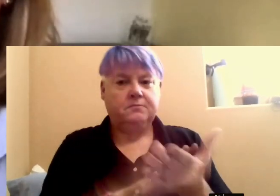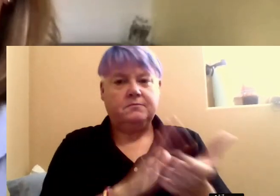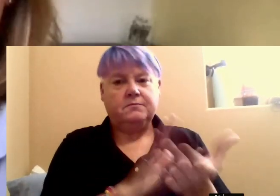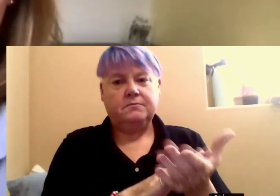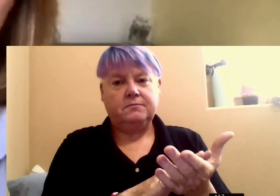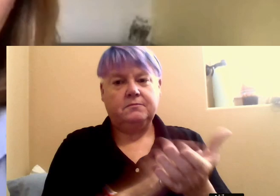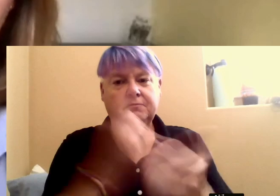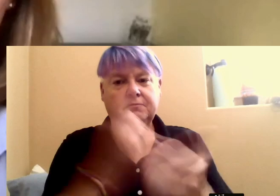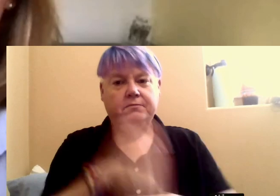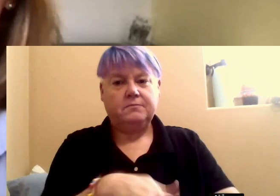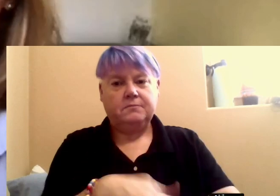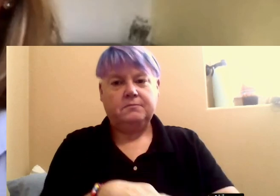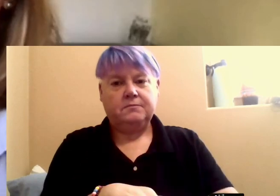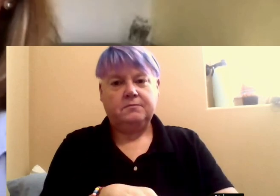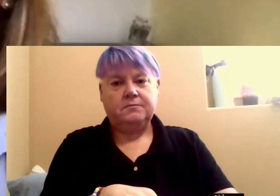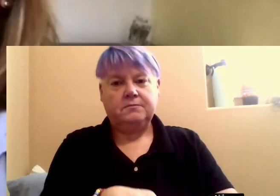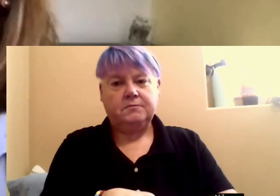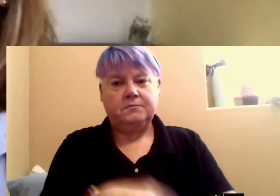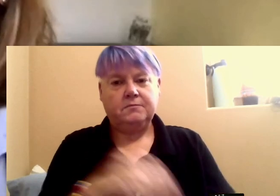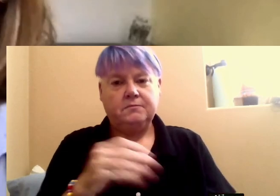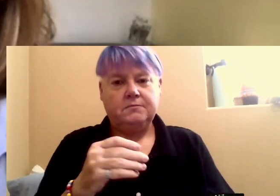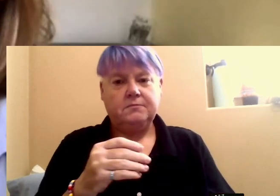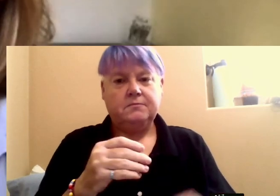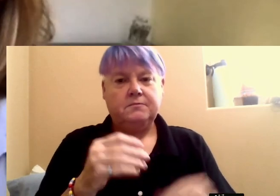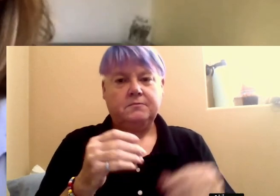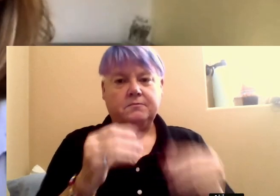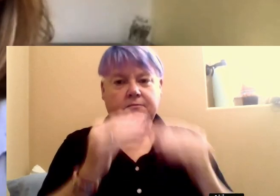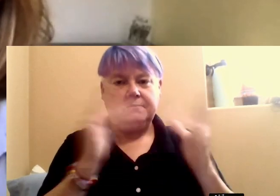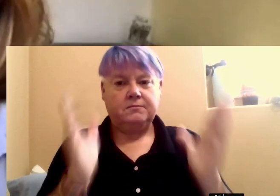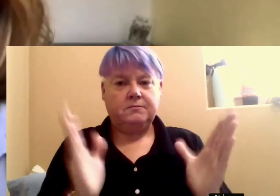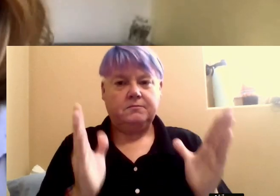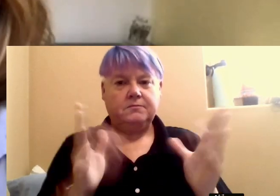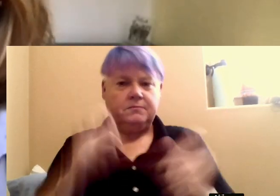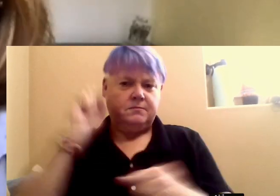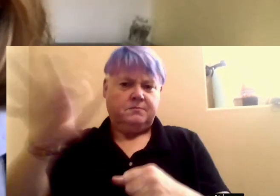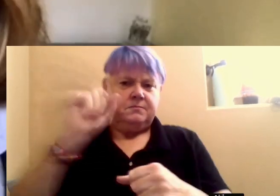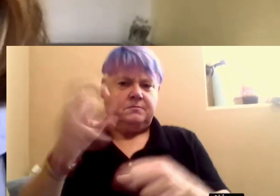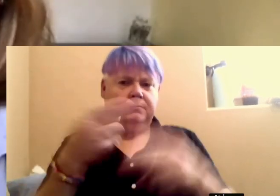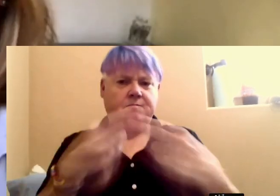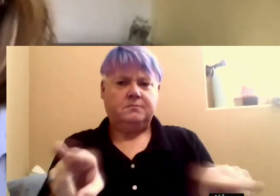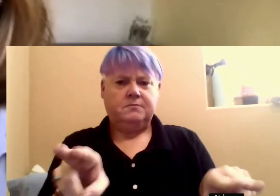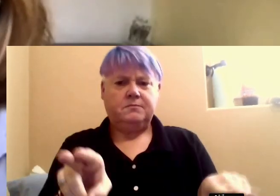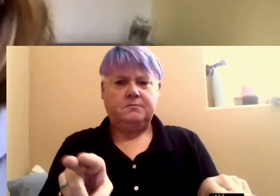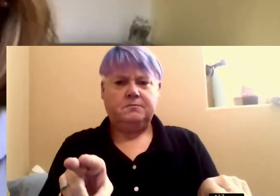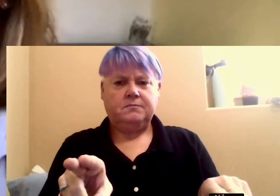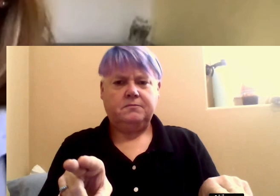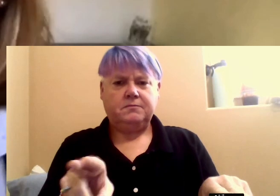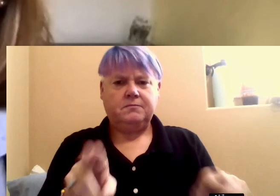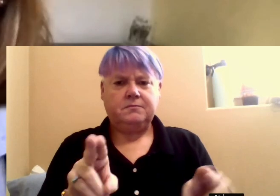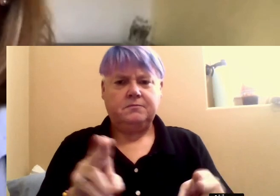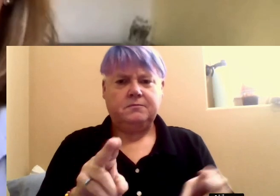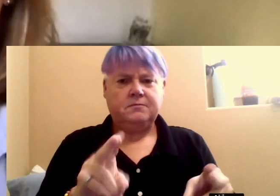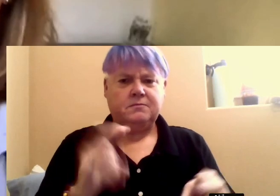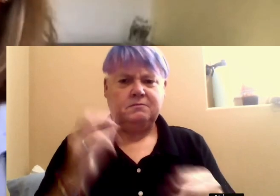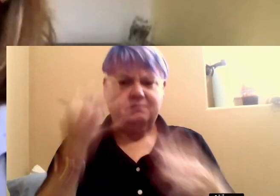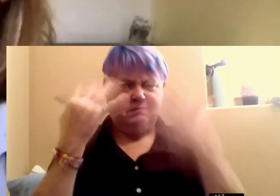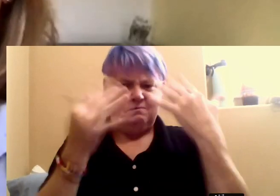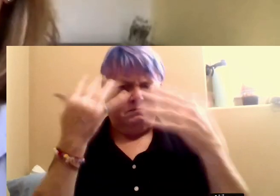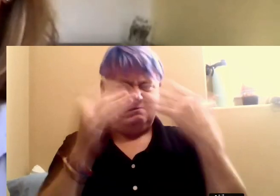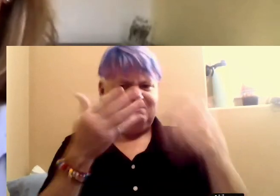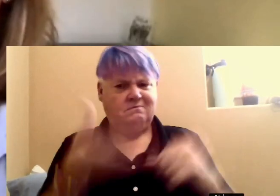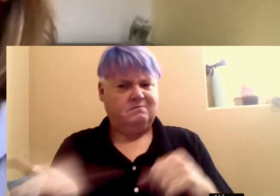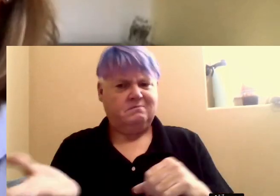out of the blue, their home is pelted with eggs, and these kind of mysterious assaults just